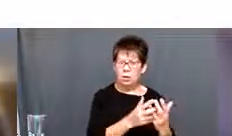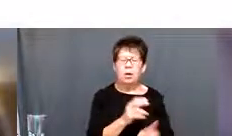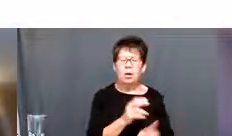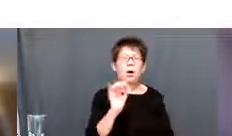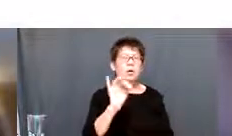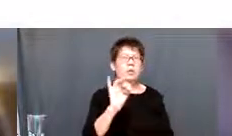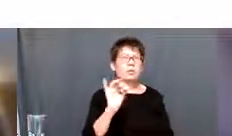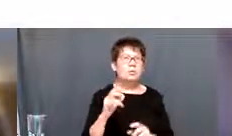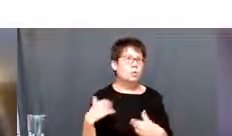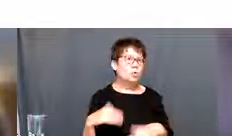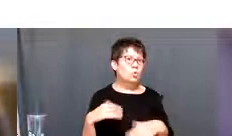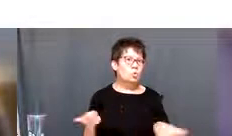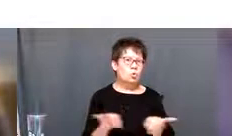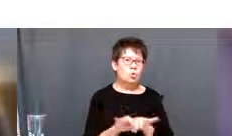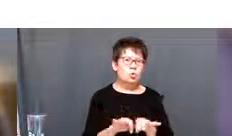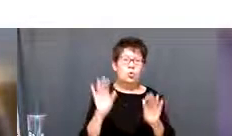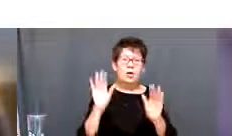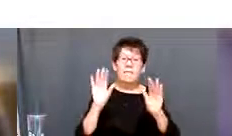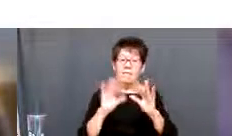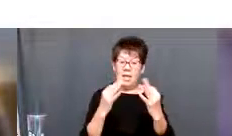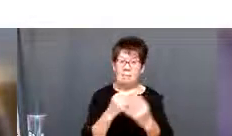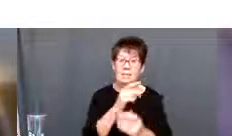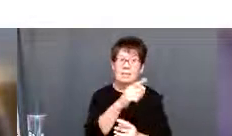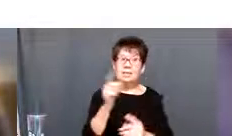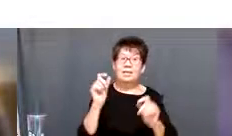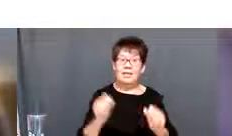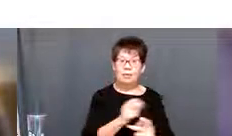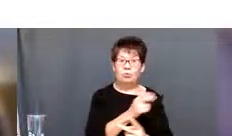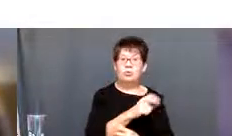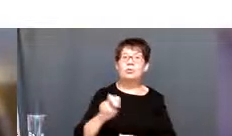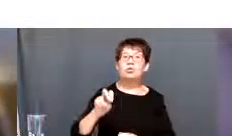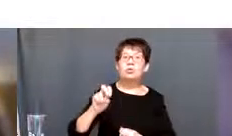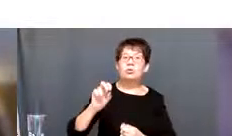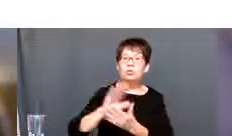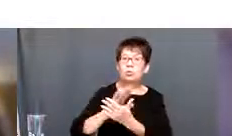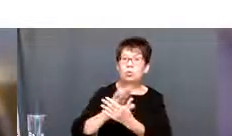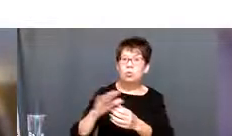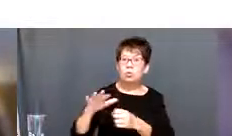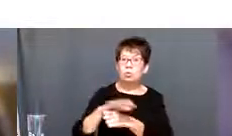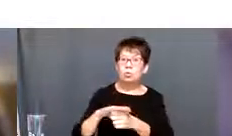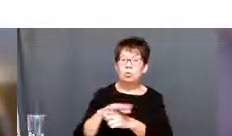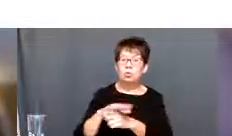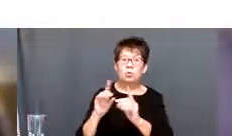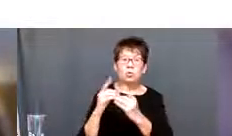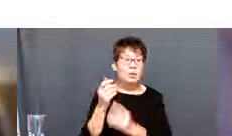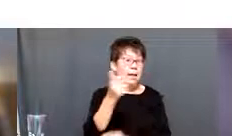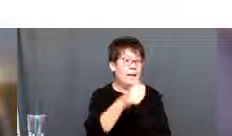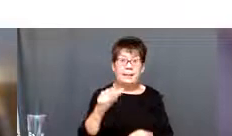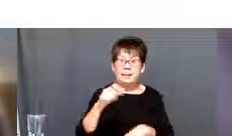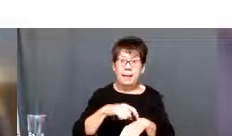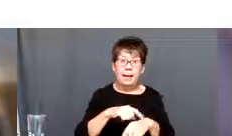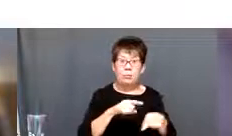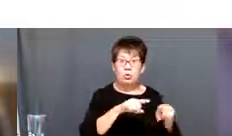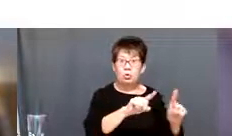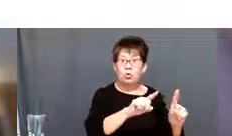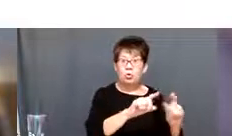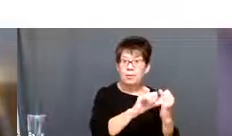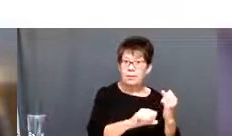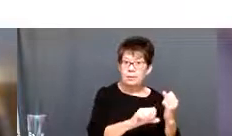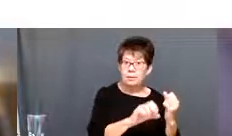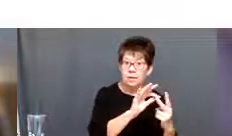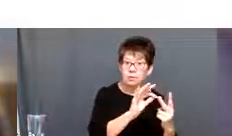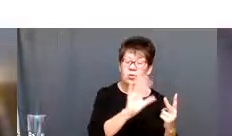very important that families can choose to transition to the school district at any time during the TEIS extended option. So if your child